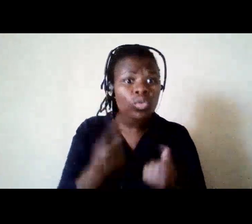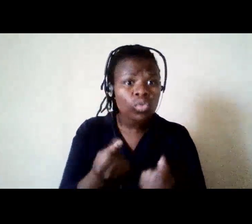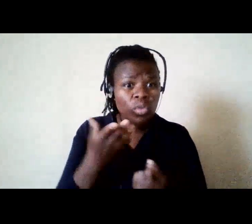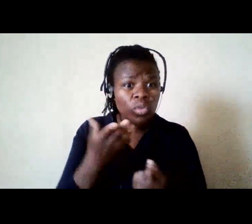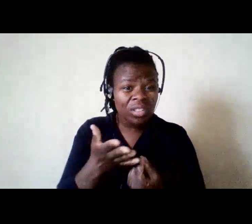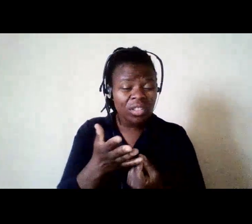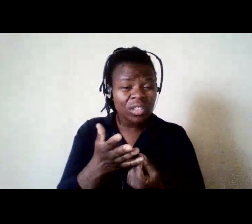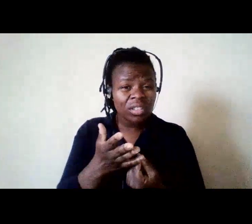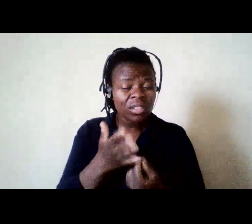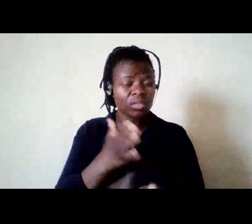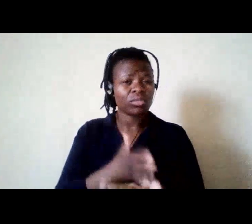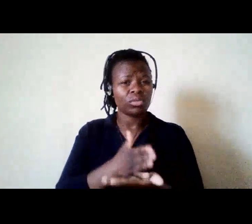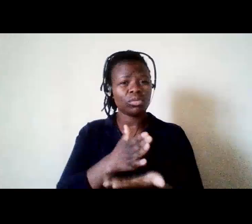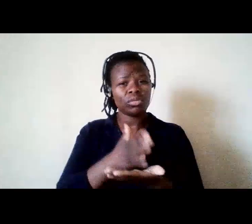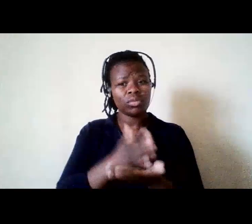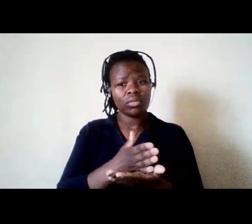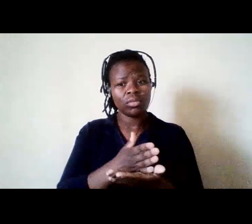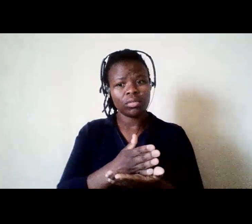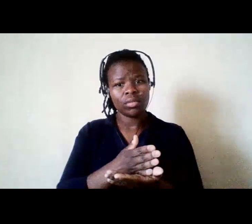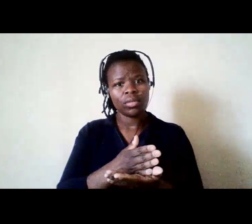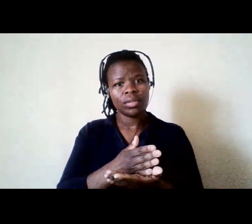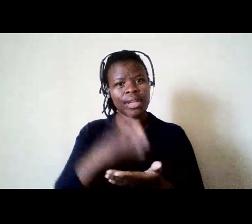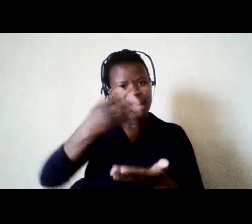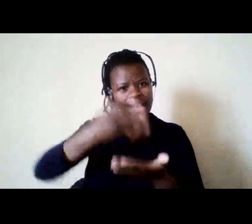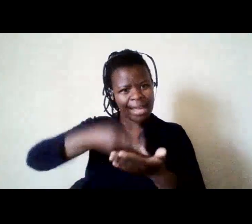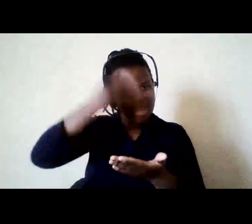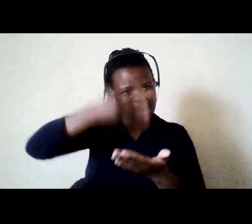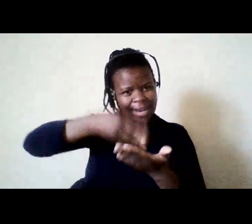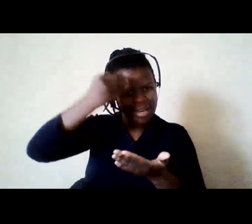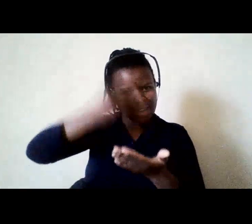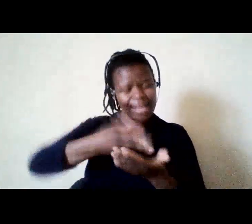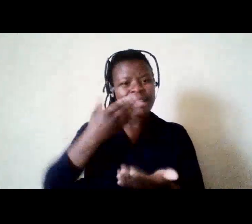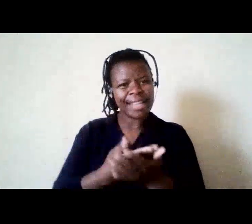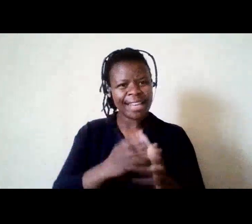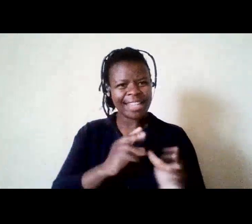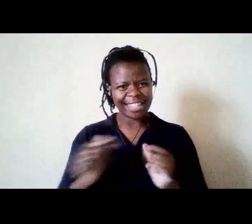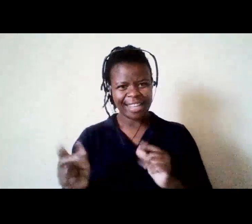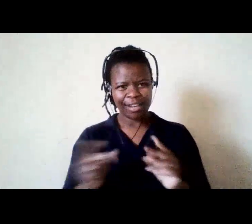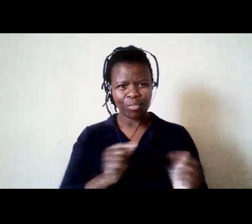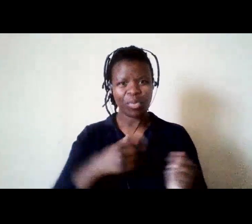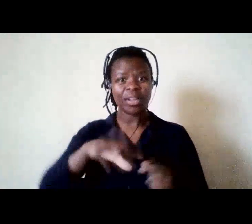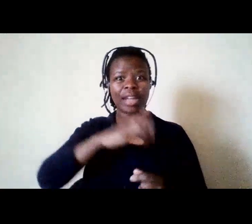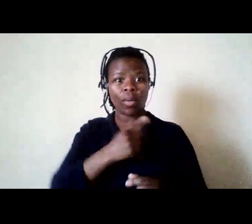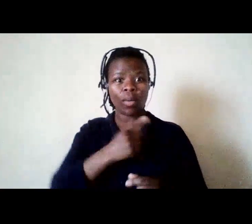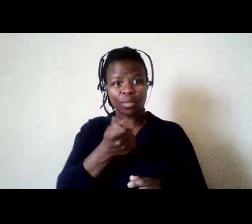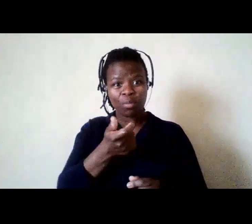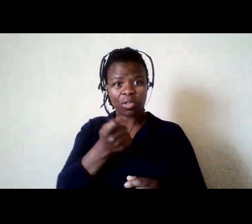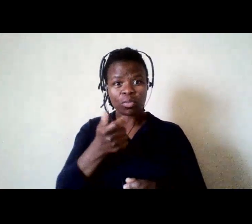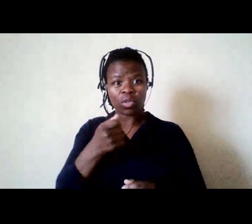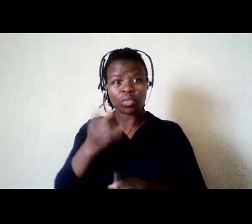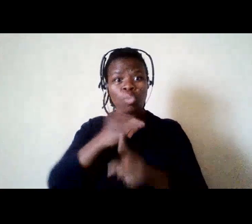So we learned to celebrate our small wins. We celebrate our small wins and we continue. So I just want to sound